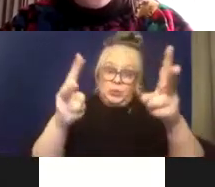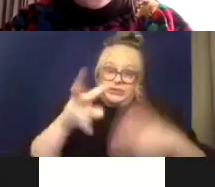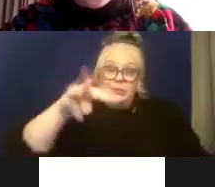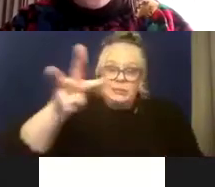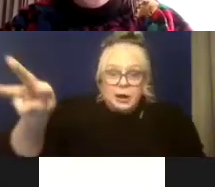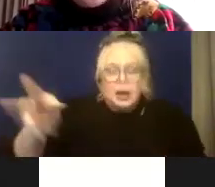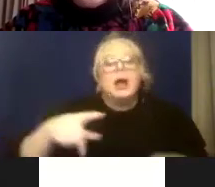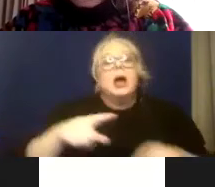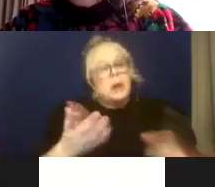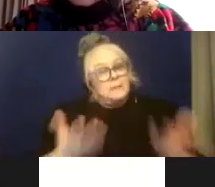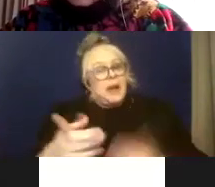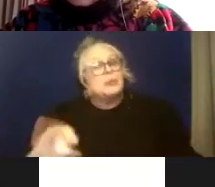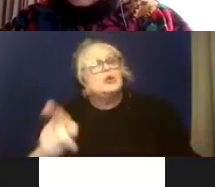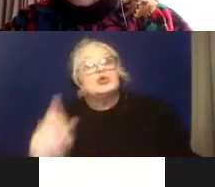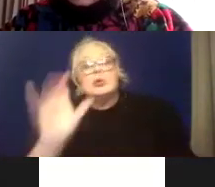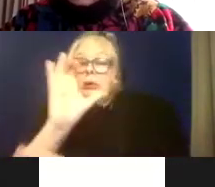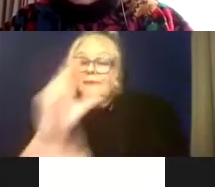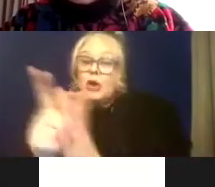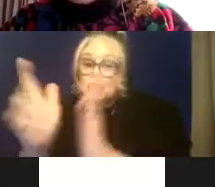options available to you.